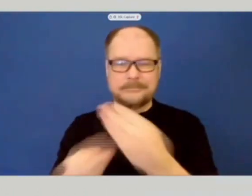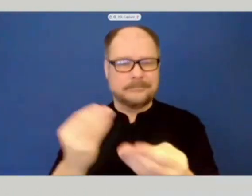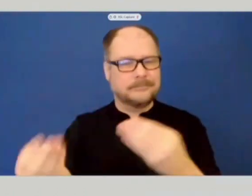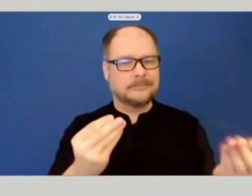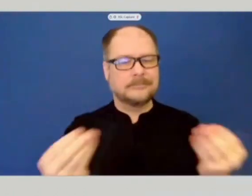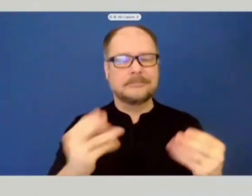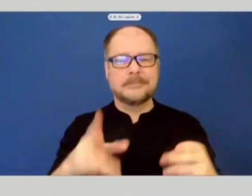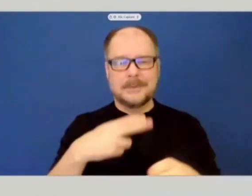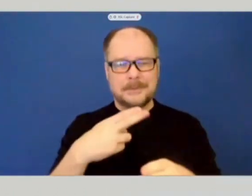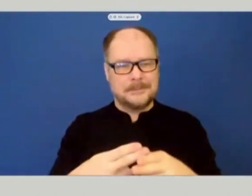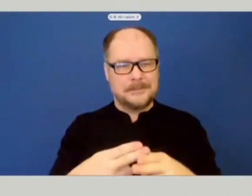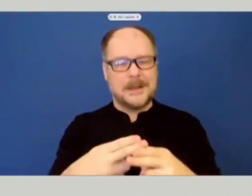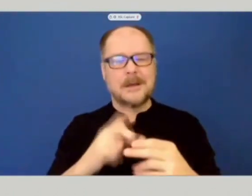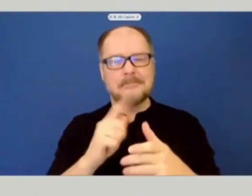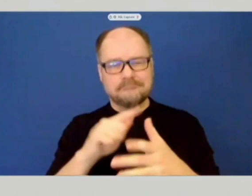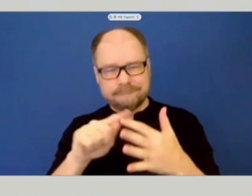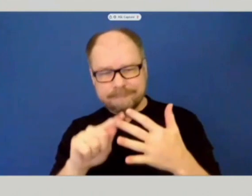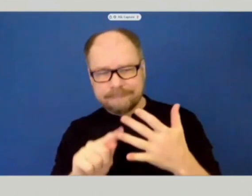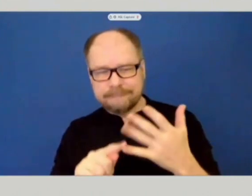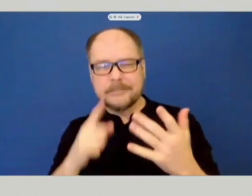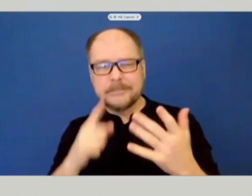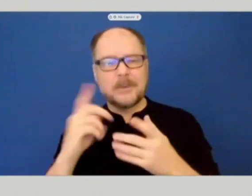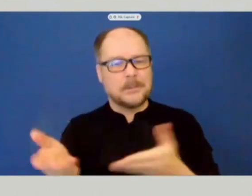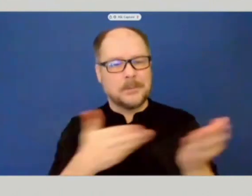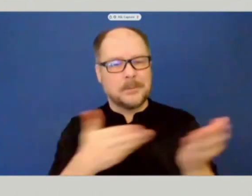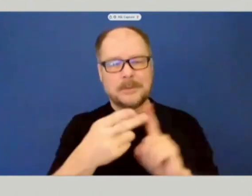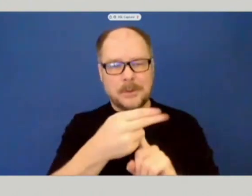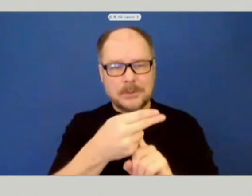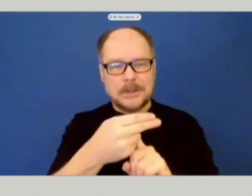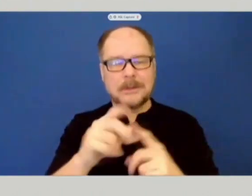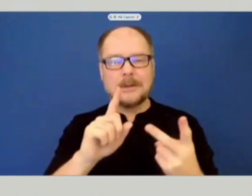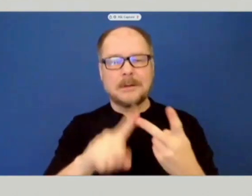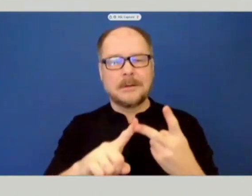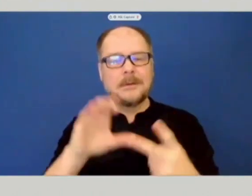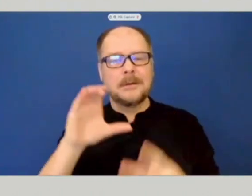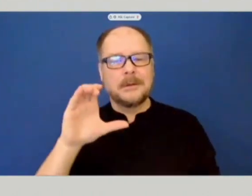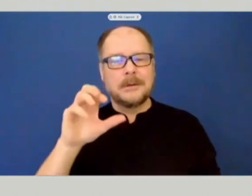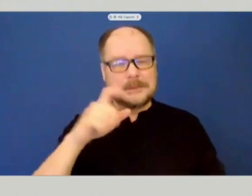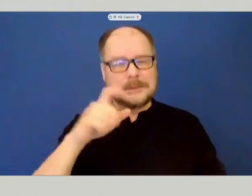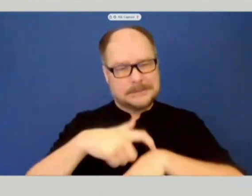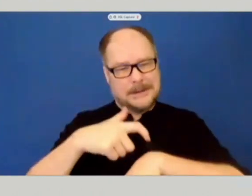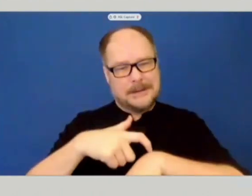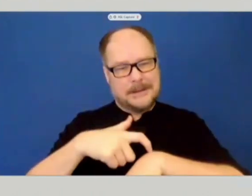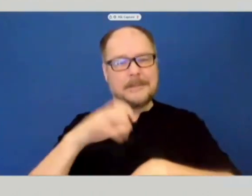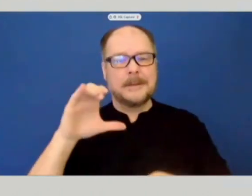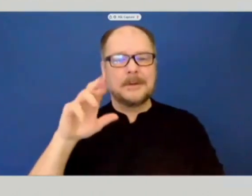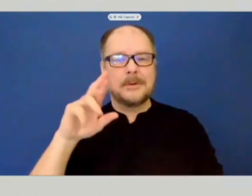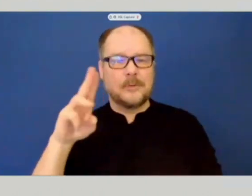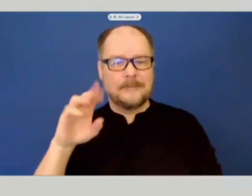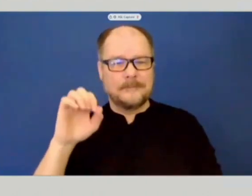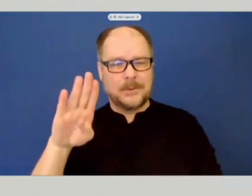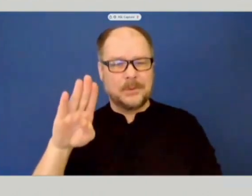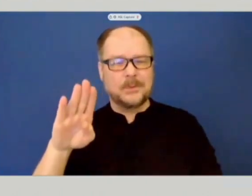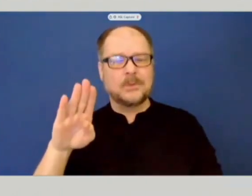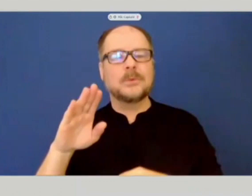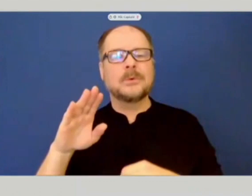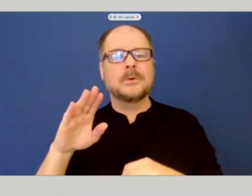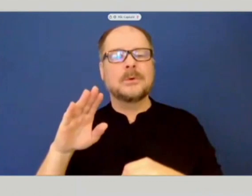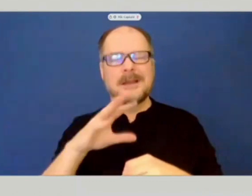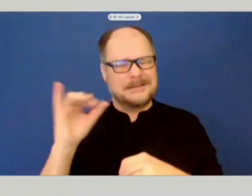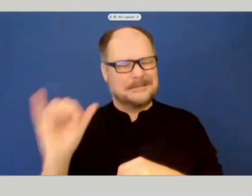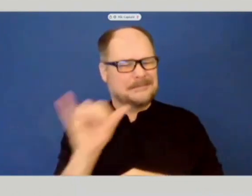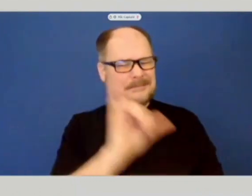for folks entering the hotel, including curfews and things that mimic some of the shelter regulations for folks entering